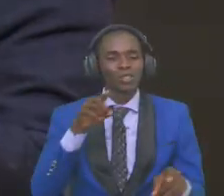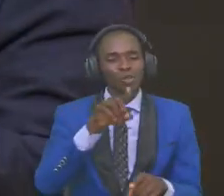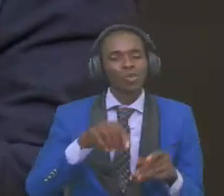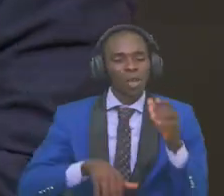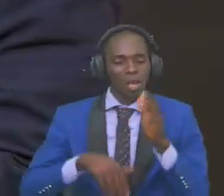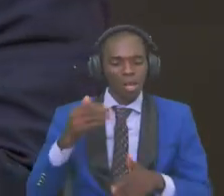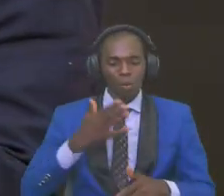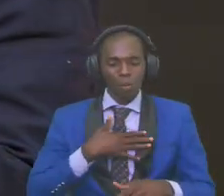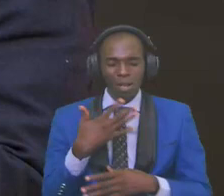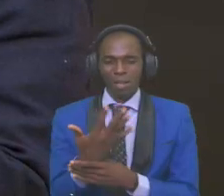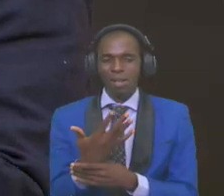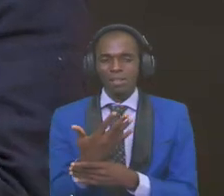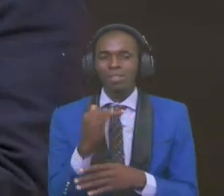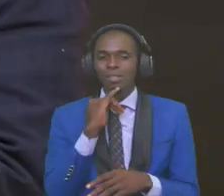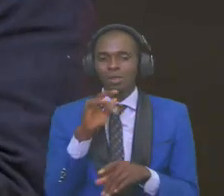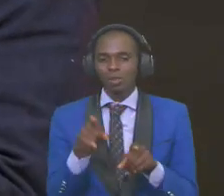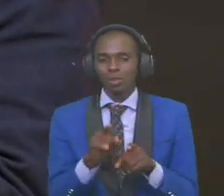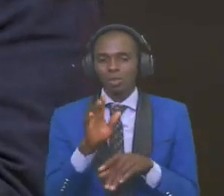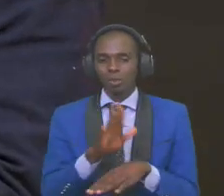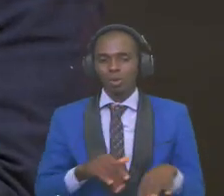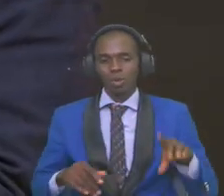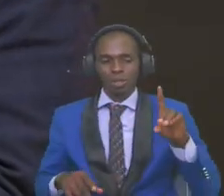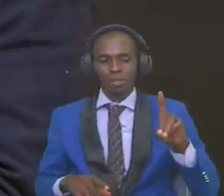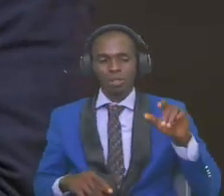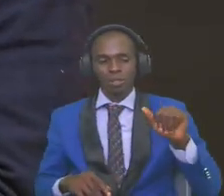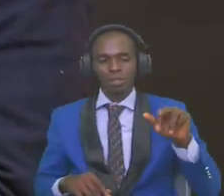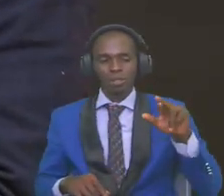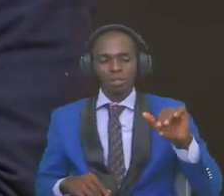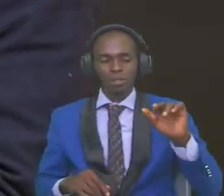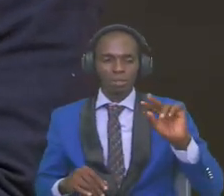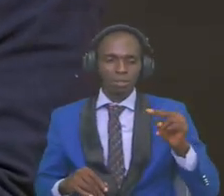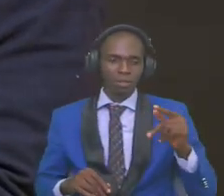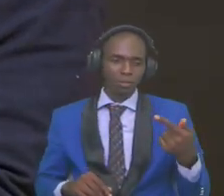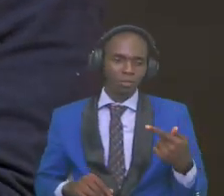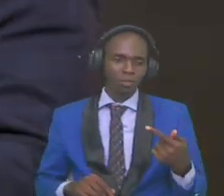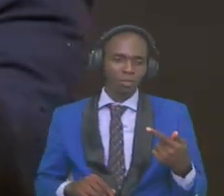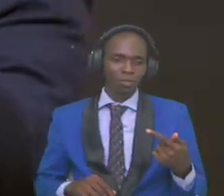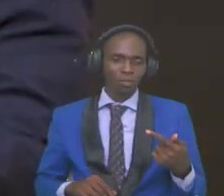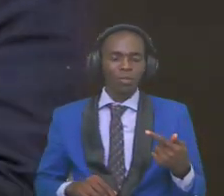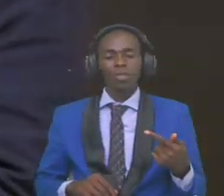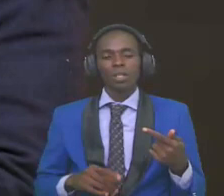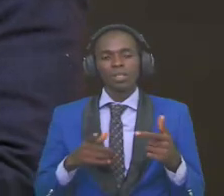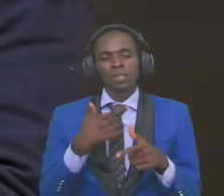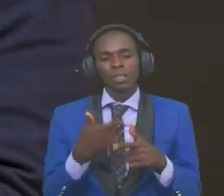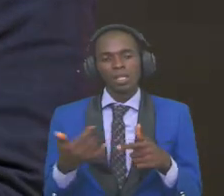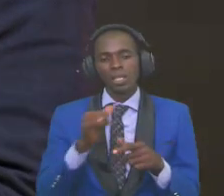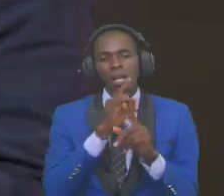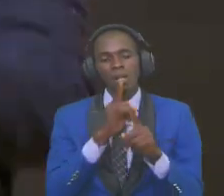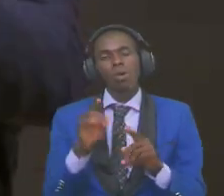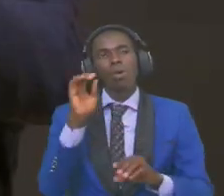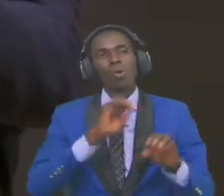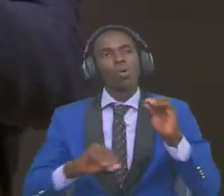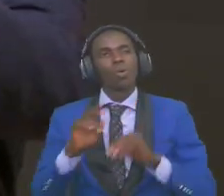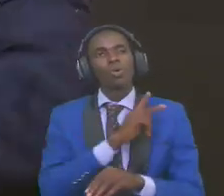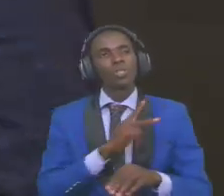here is daring. O King Nebuchadnezzar, we're not careful to give you any answer.